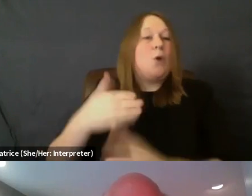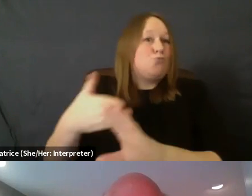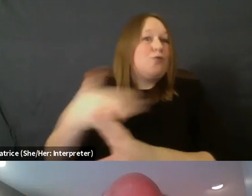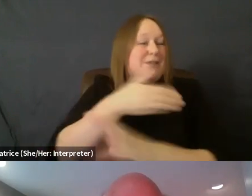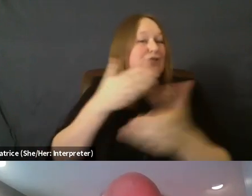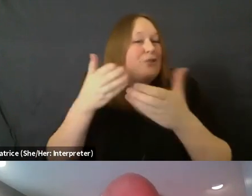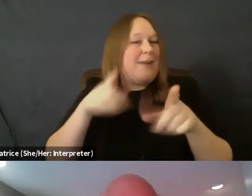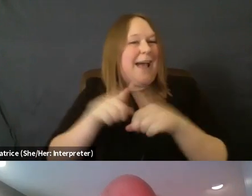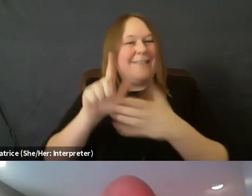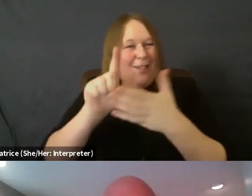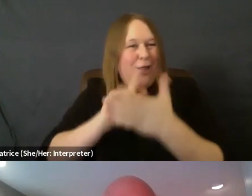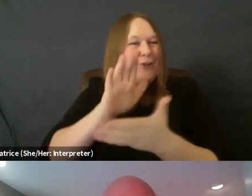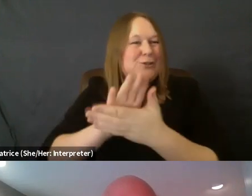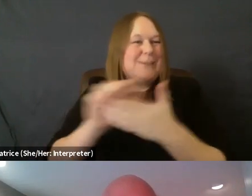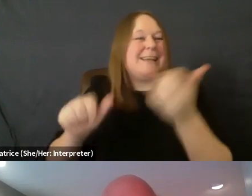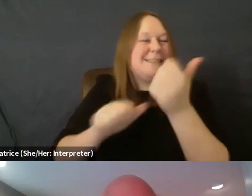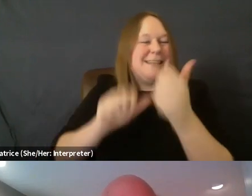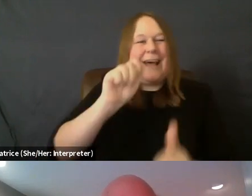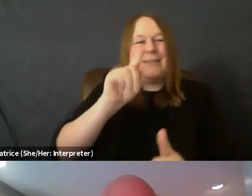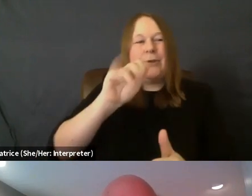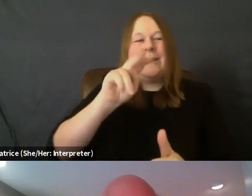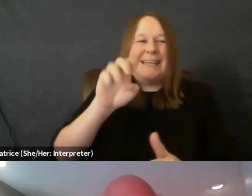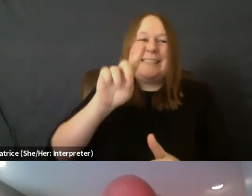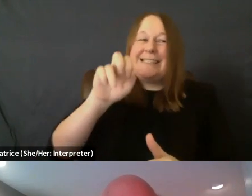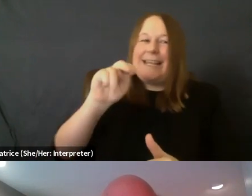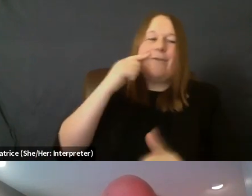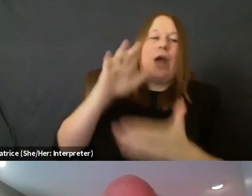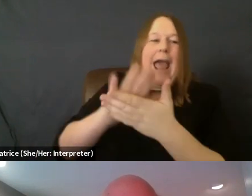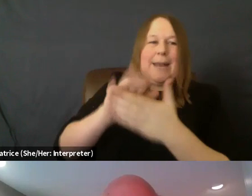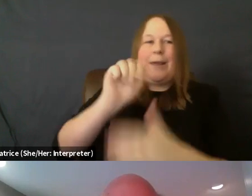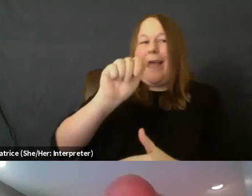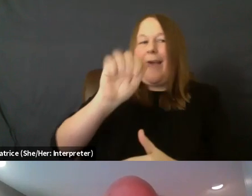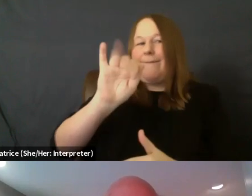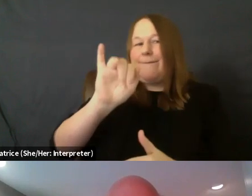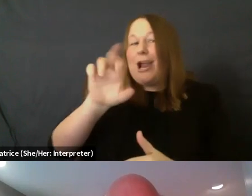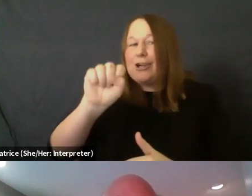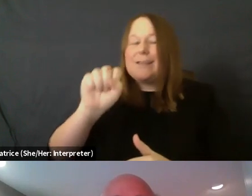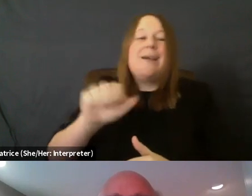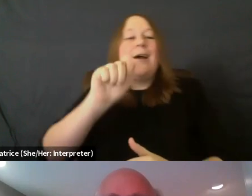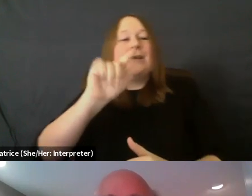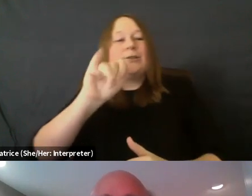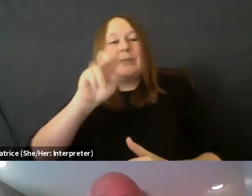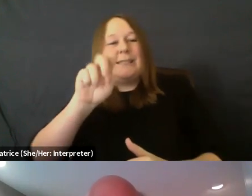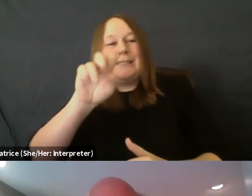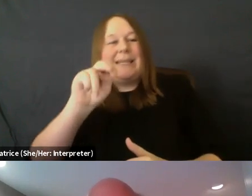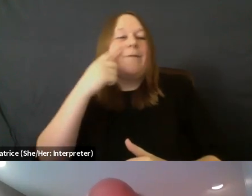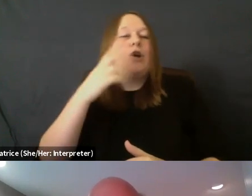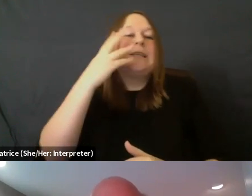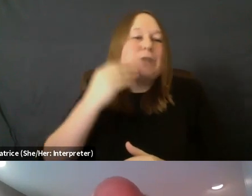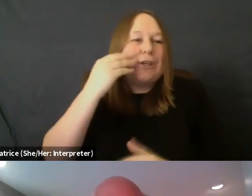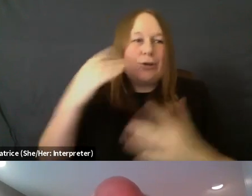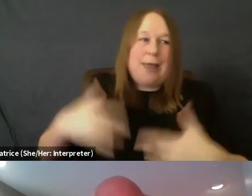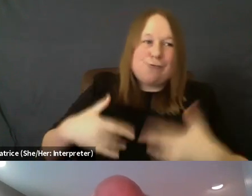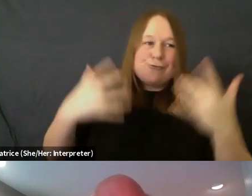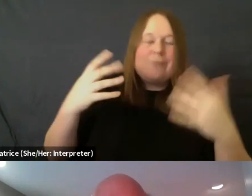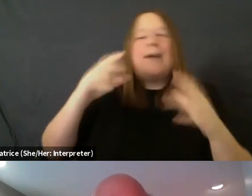served as the law school's Associate Dean for Academic Affairs, Associate Dean for Experiential Education, and